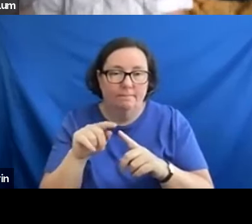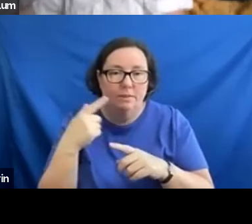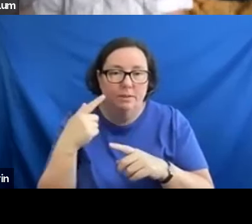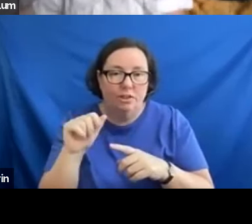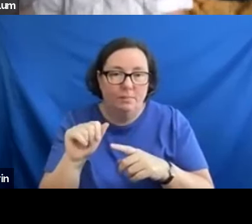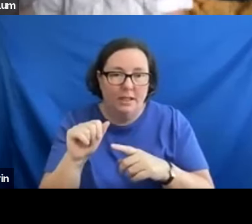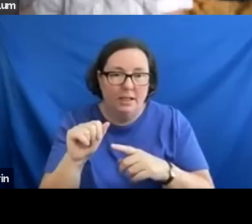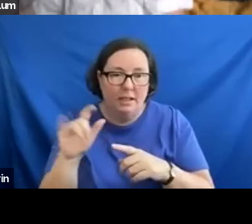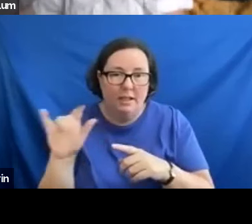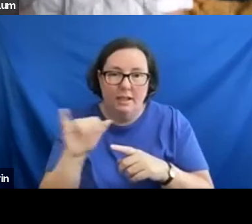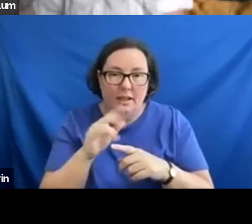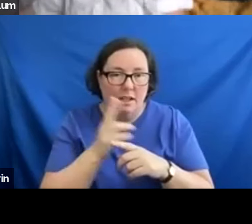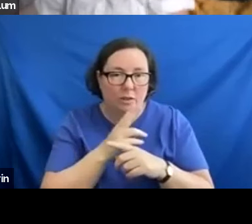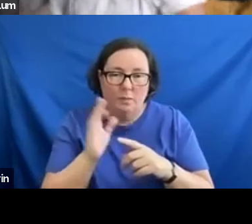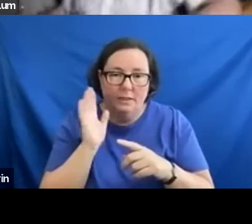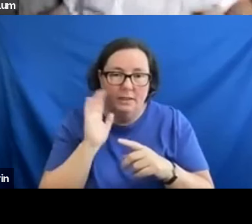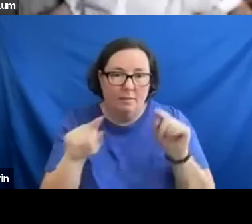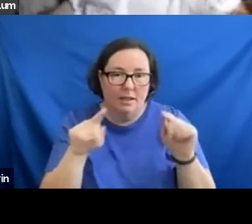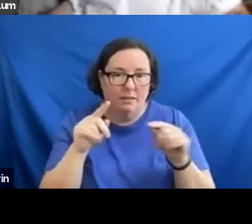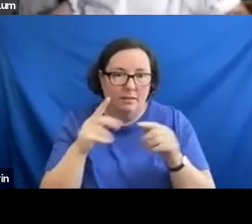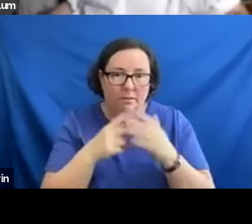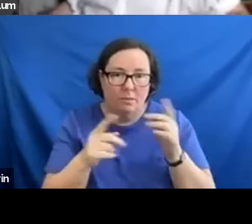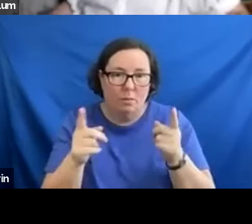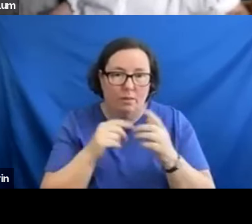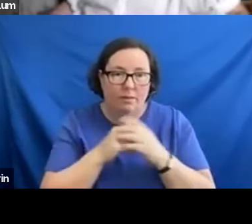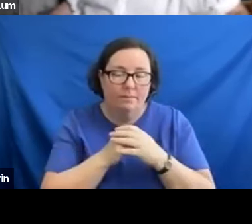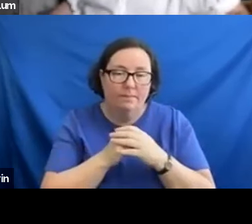average as has been used in the past.